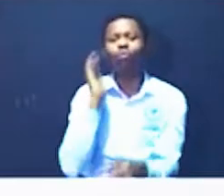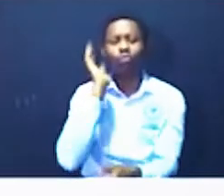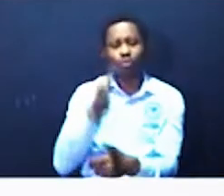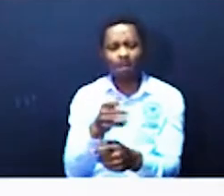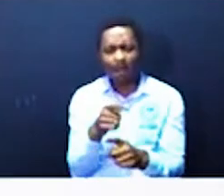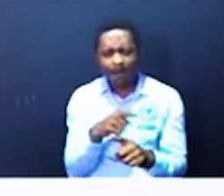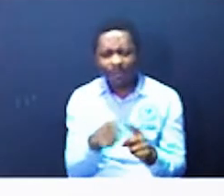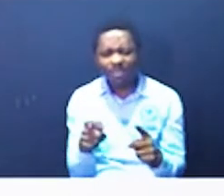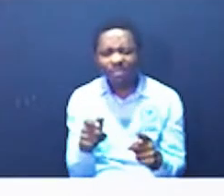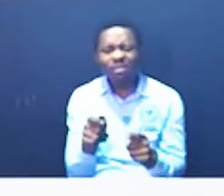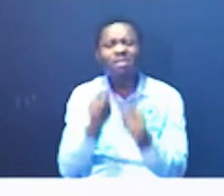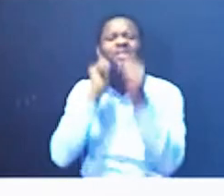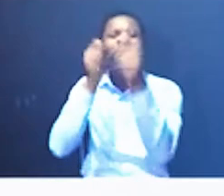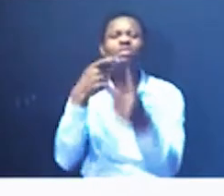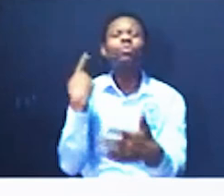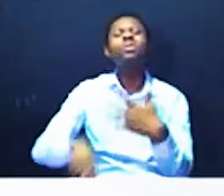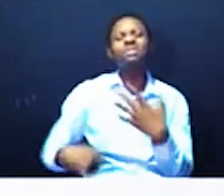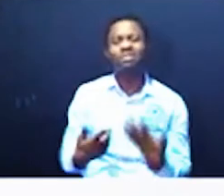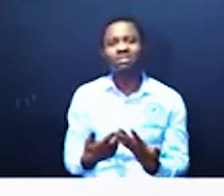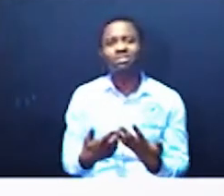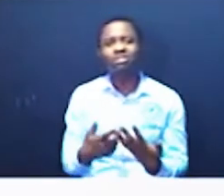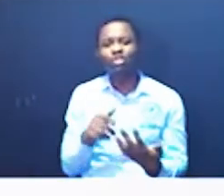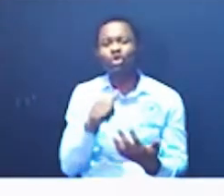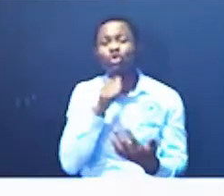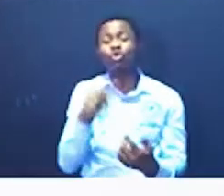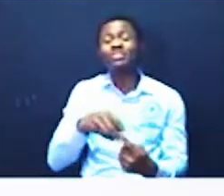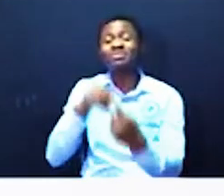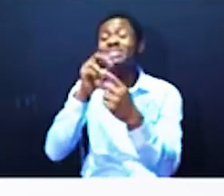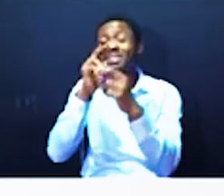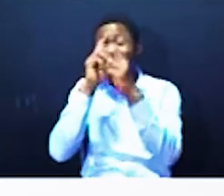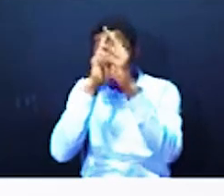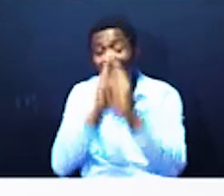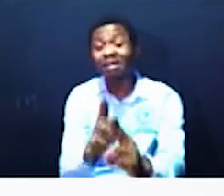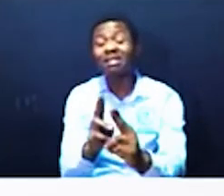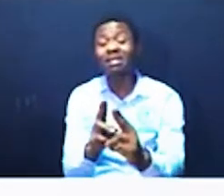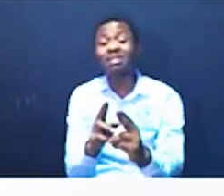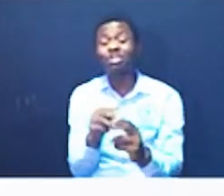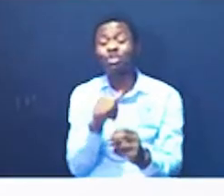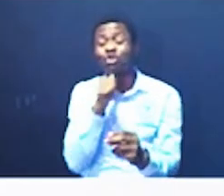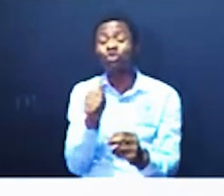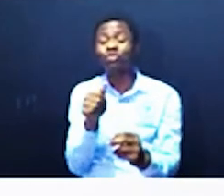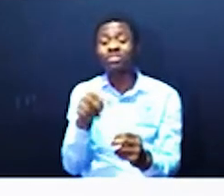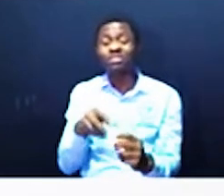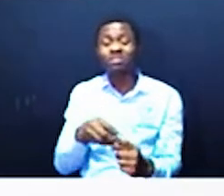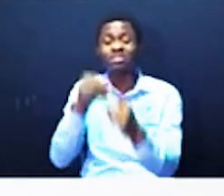Neither is it special privilege, but special service.